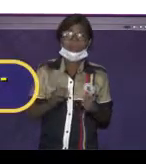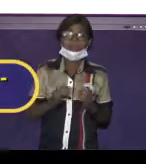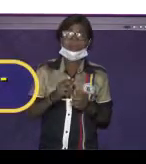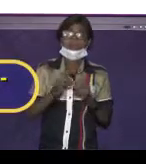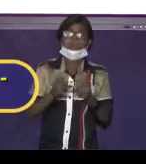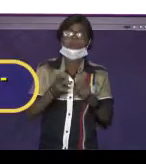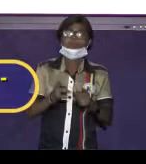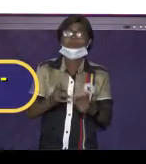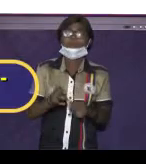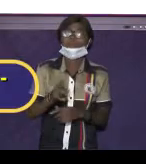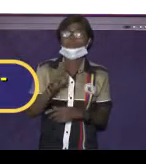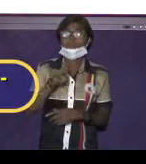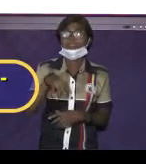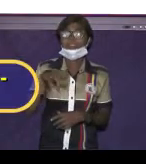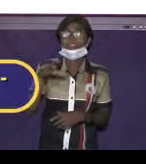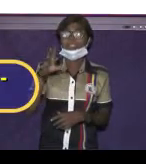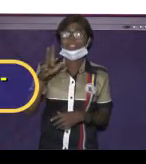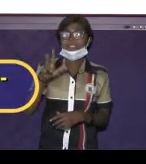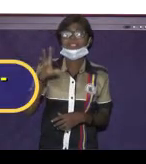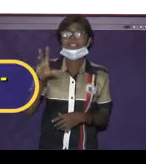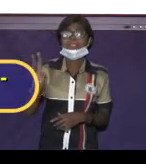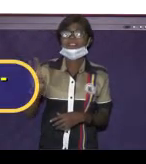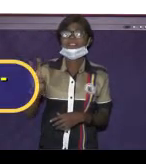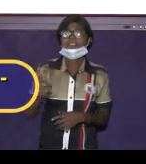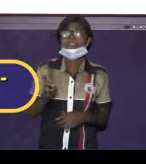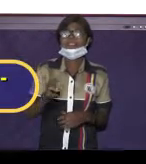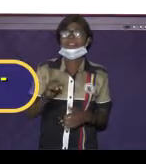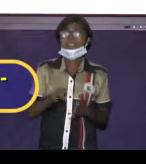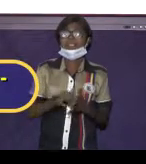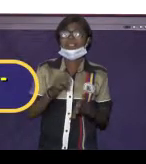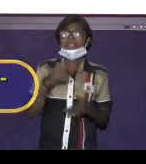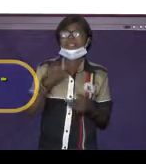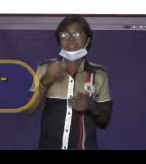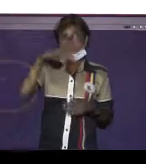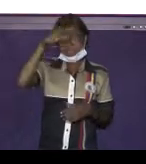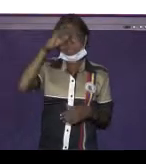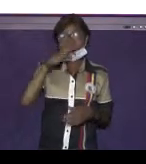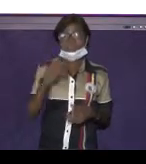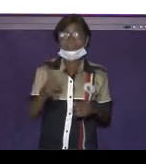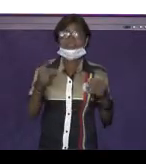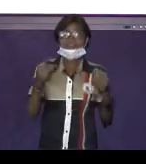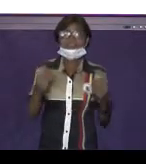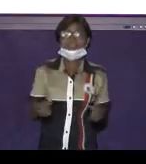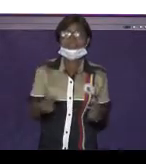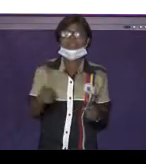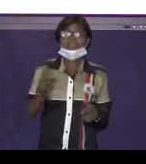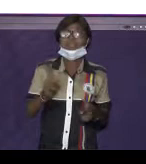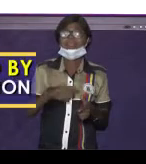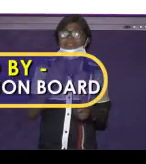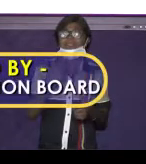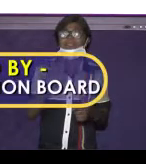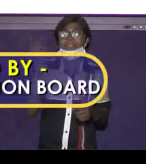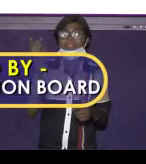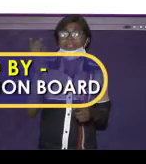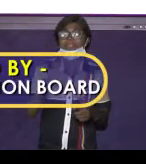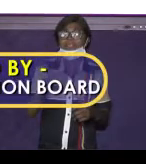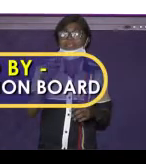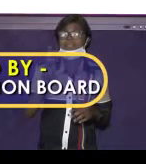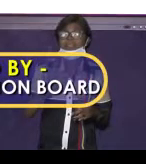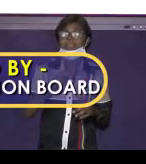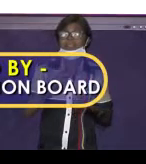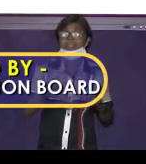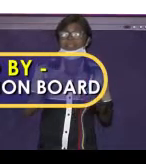this cheater runs 27 meters per second. Usain is faster than the cheater. But that is not the way to